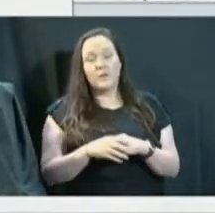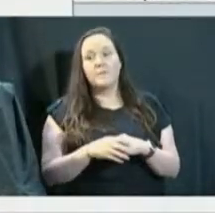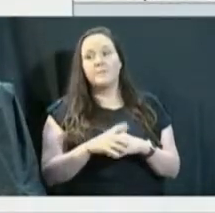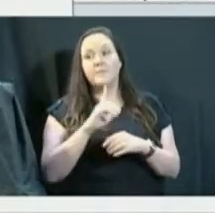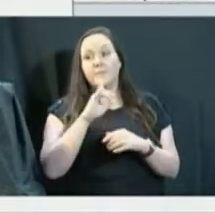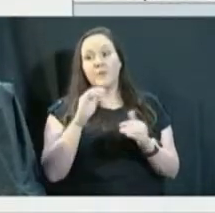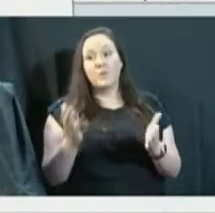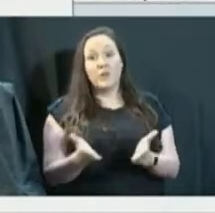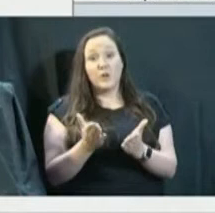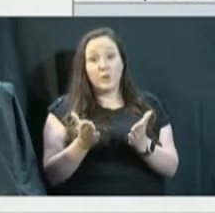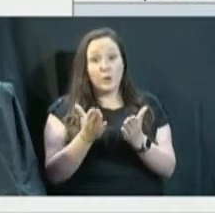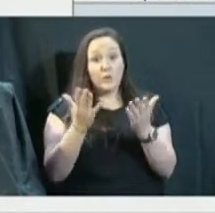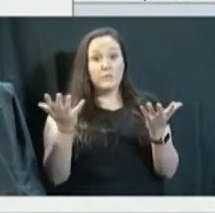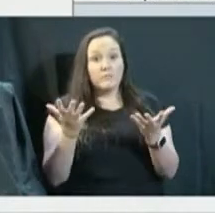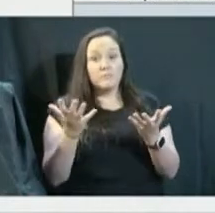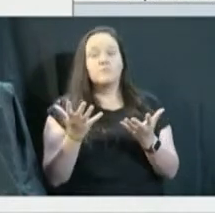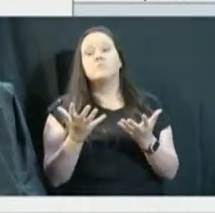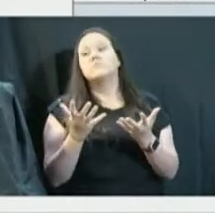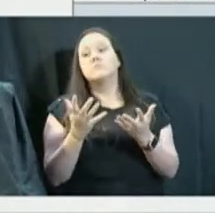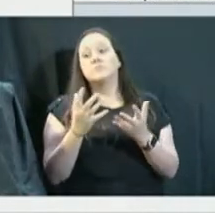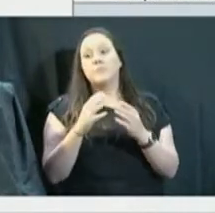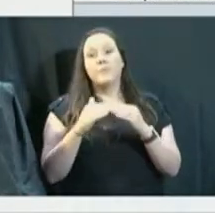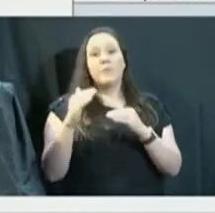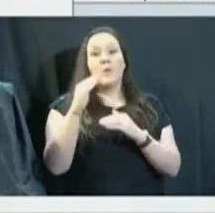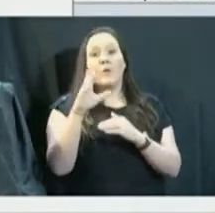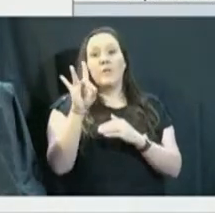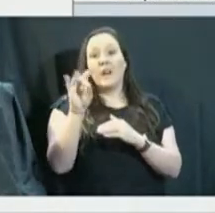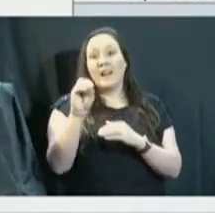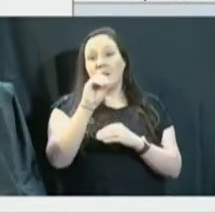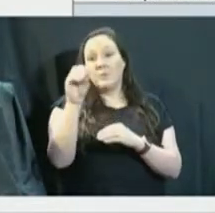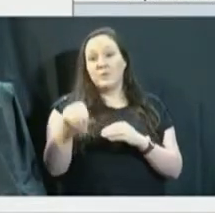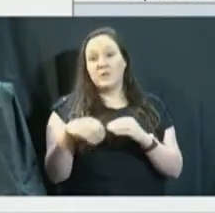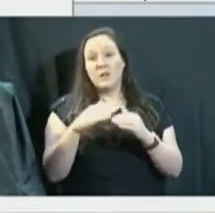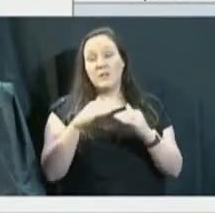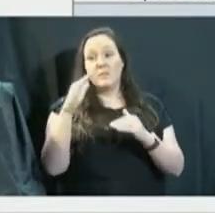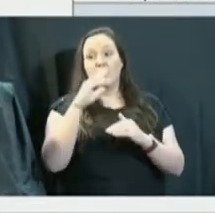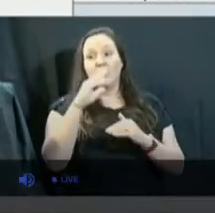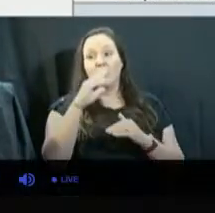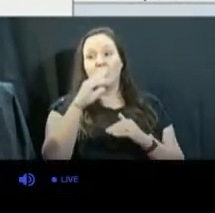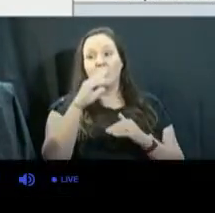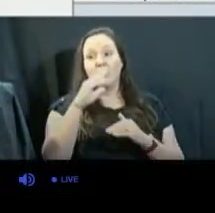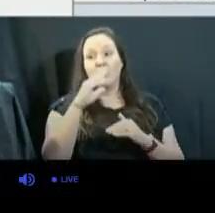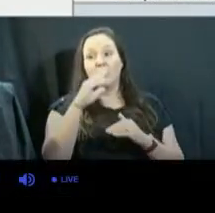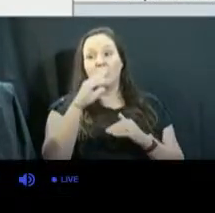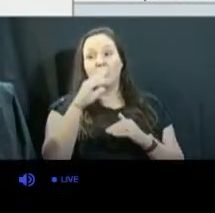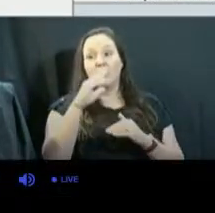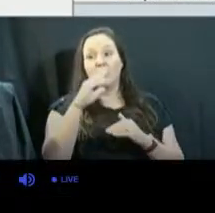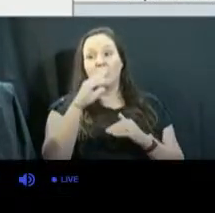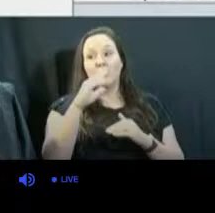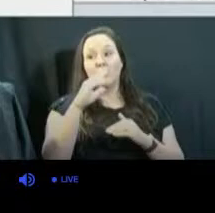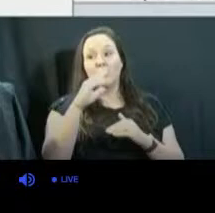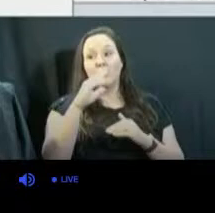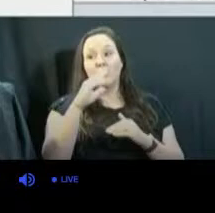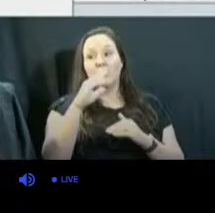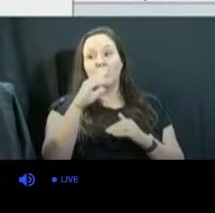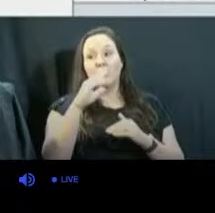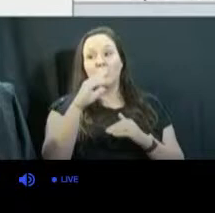piece of information here is that more than 80% of those 65 and older are vaccinated against